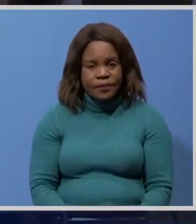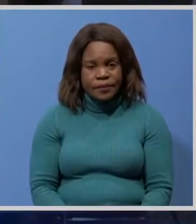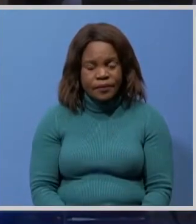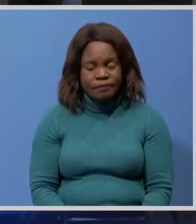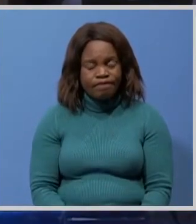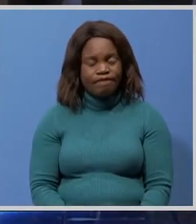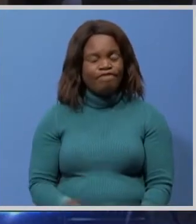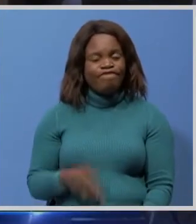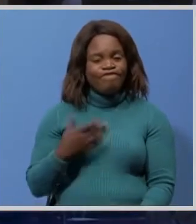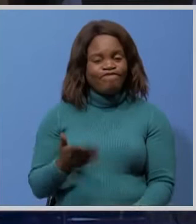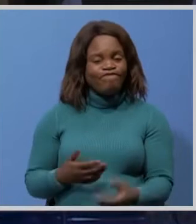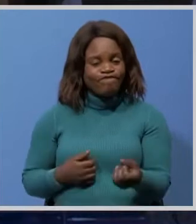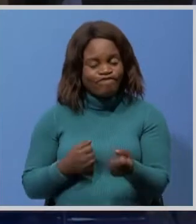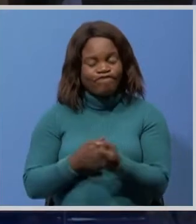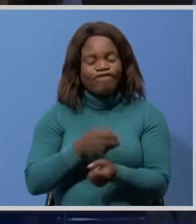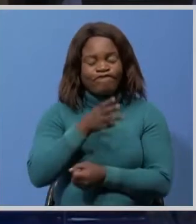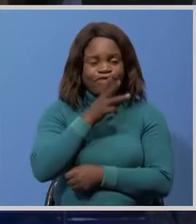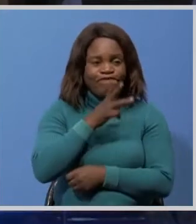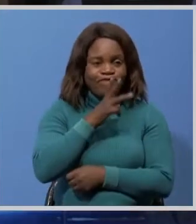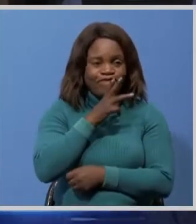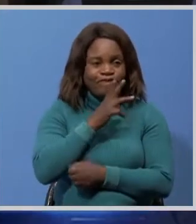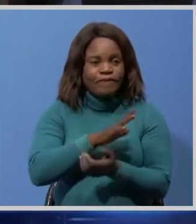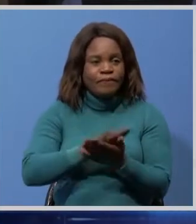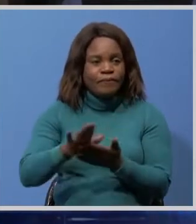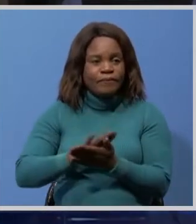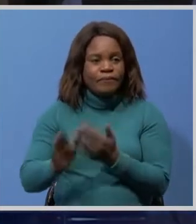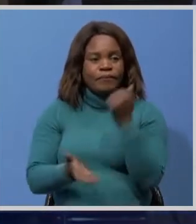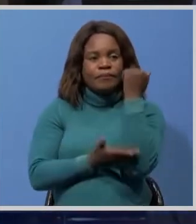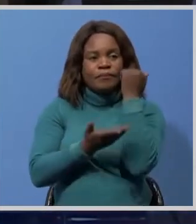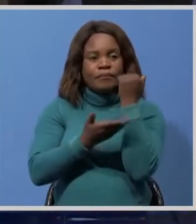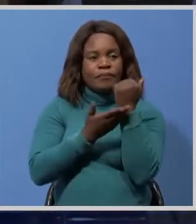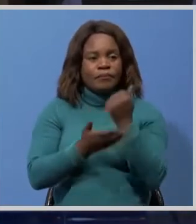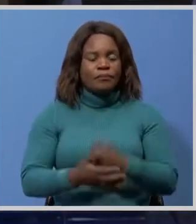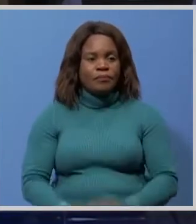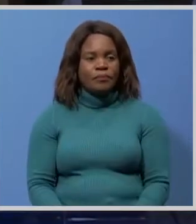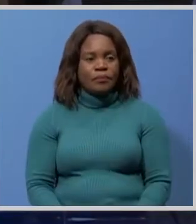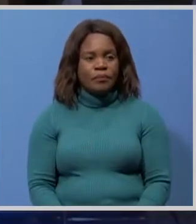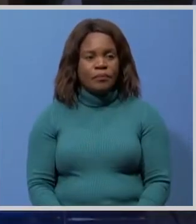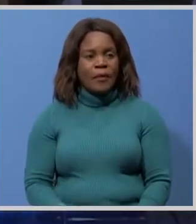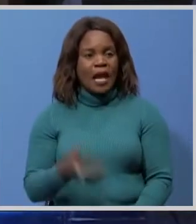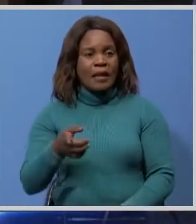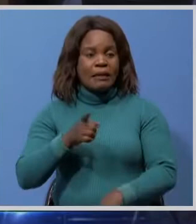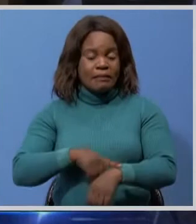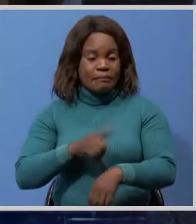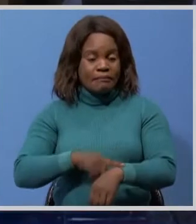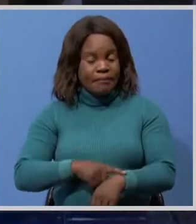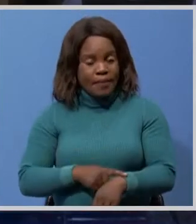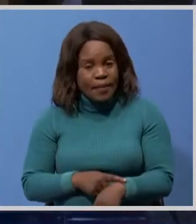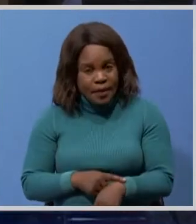Distribution, water network, and sanitation improvement works. The construction period of this project